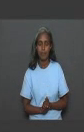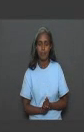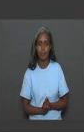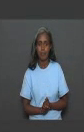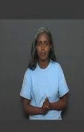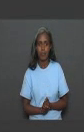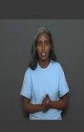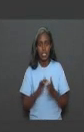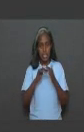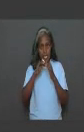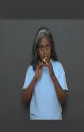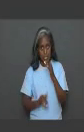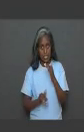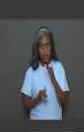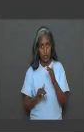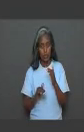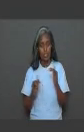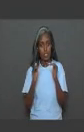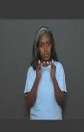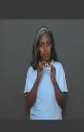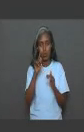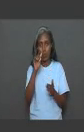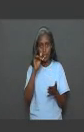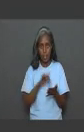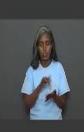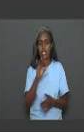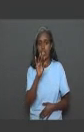4,200. The discount is